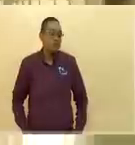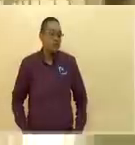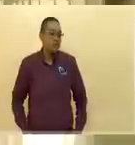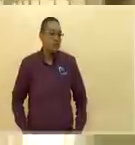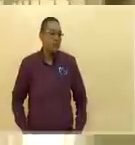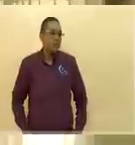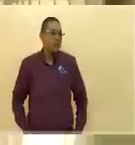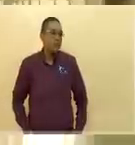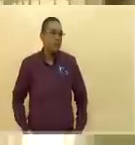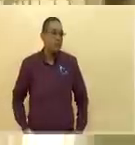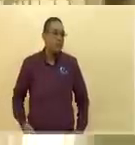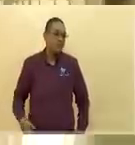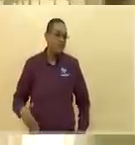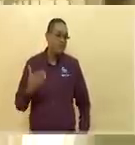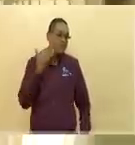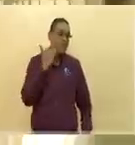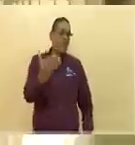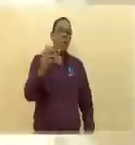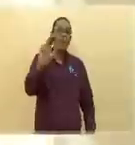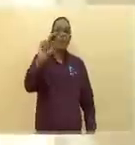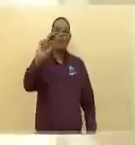Thank you very much, Naomi.